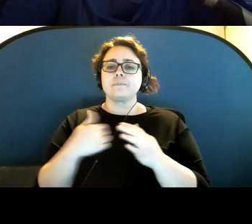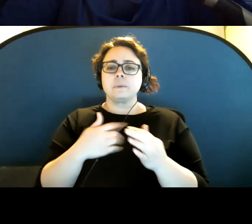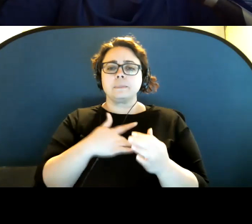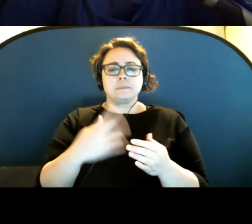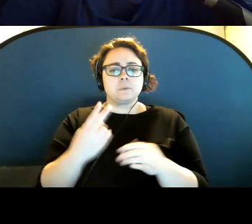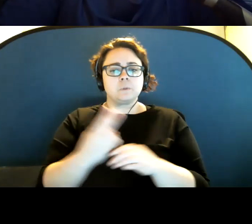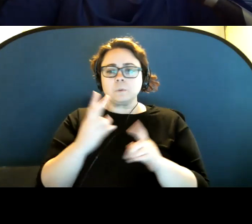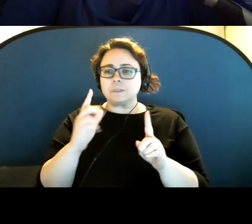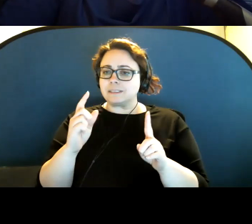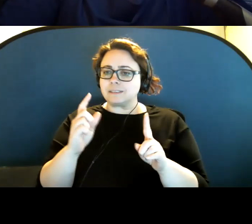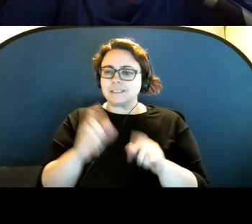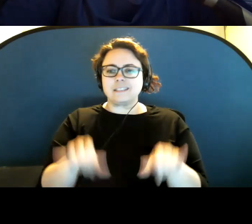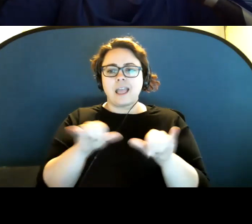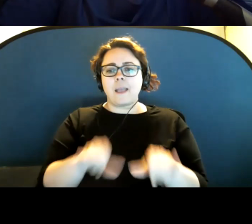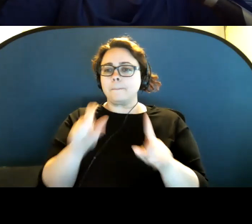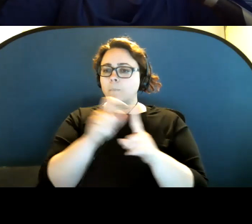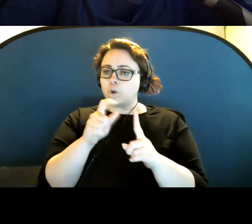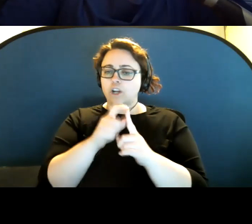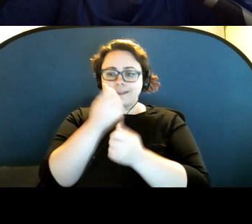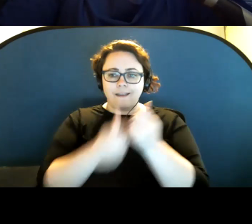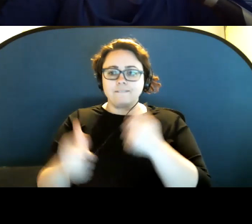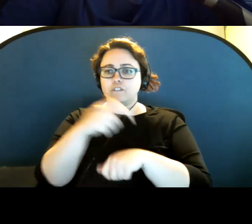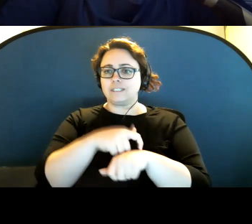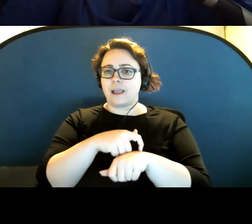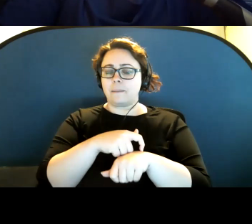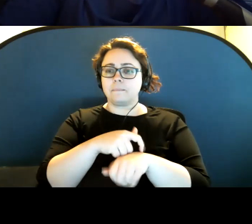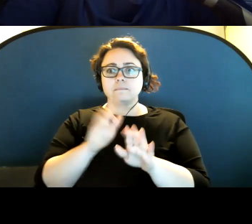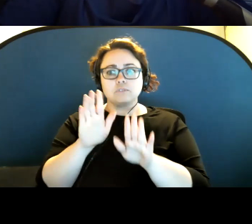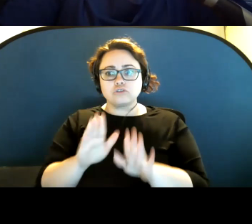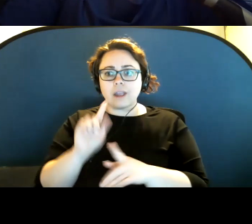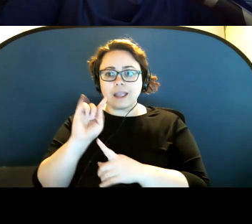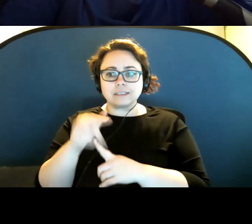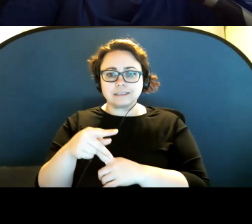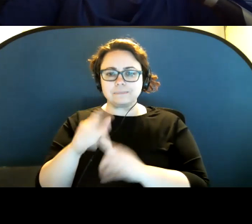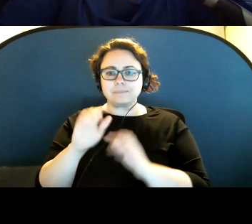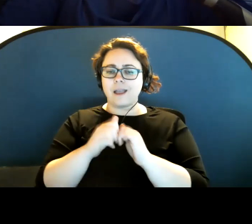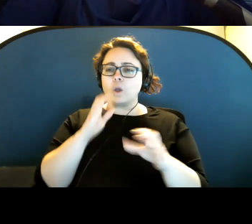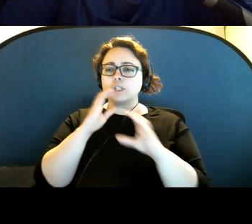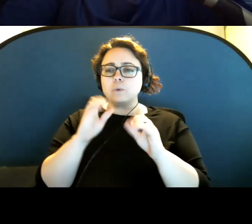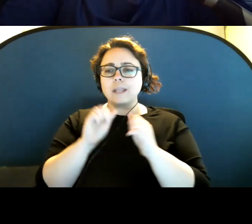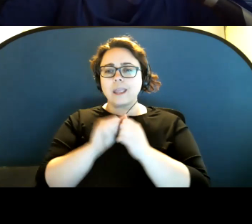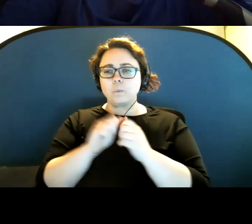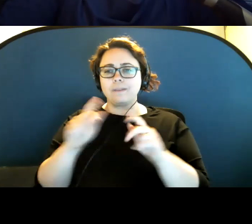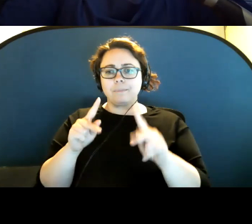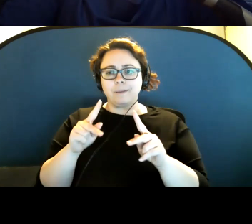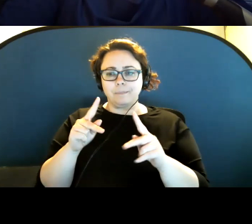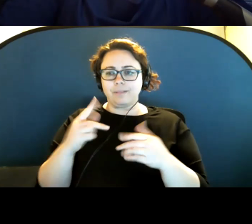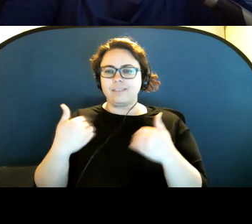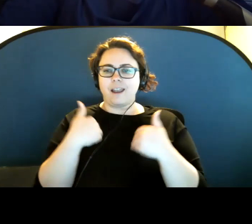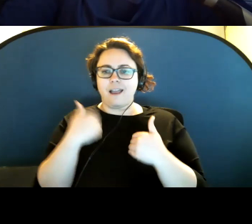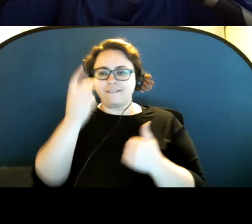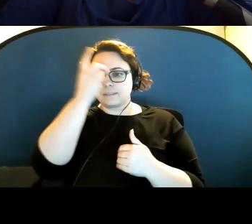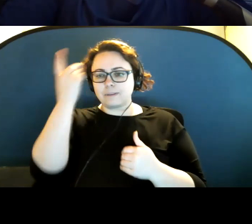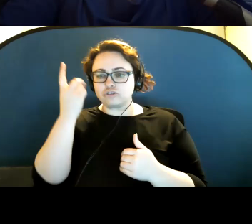wording every time. So this is a great tip in general to communicate with people with dementia, especially those who might